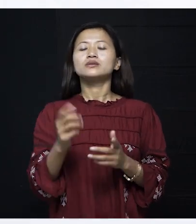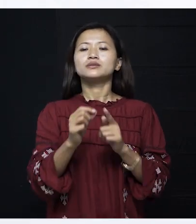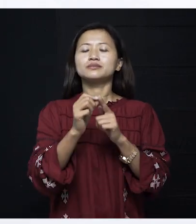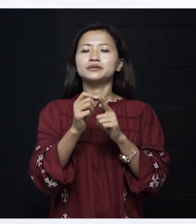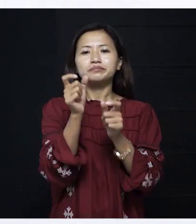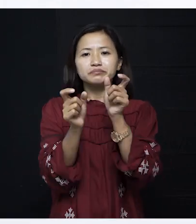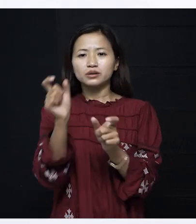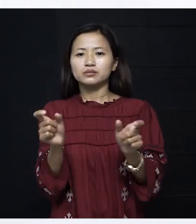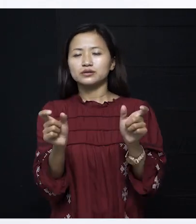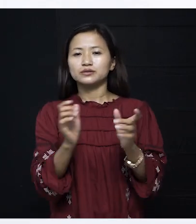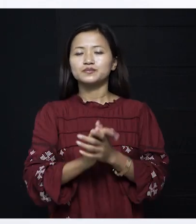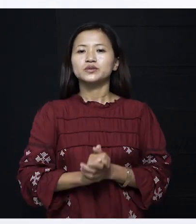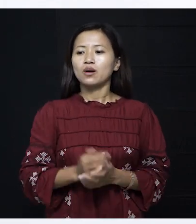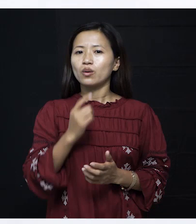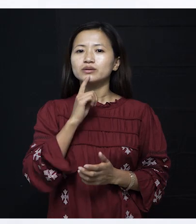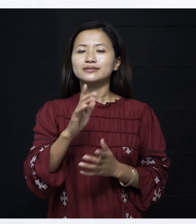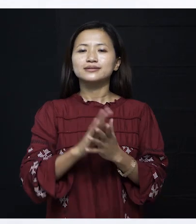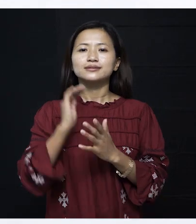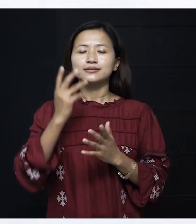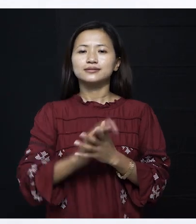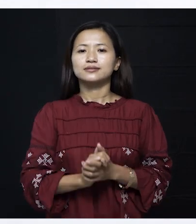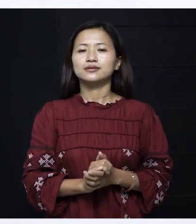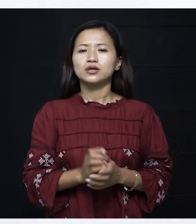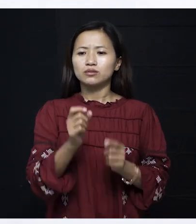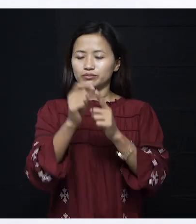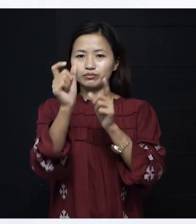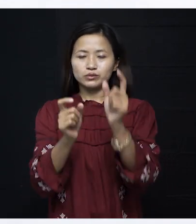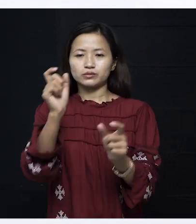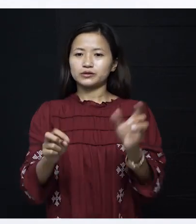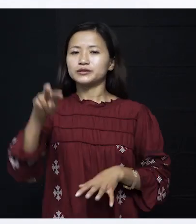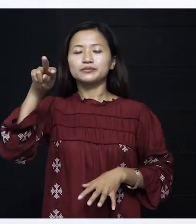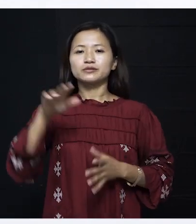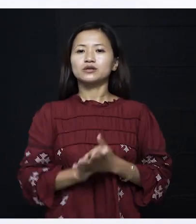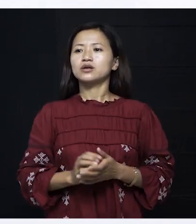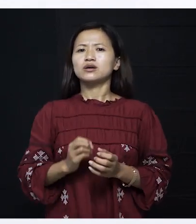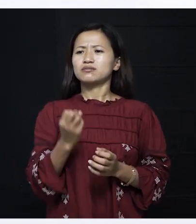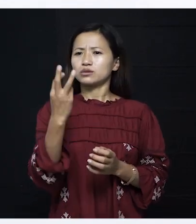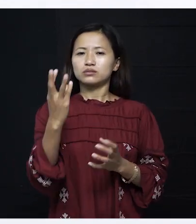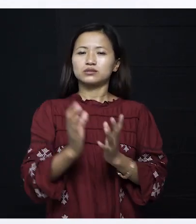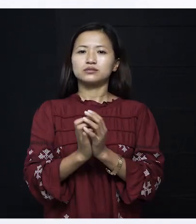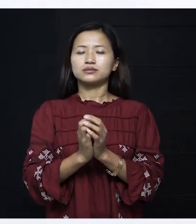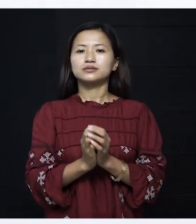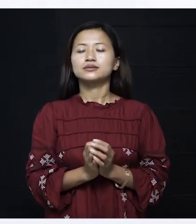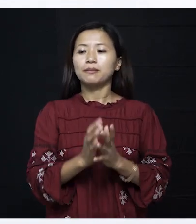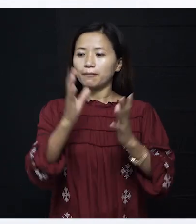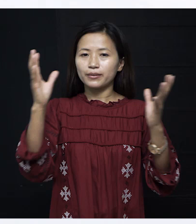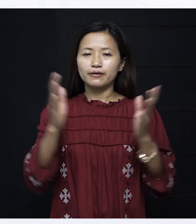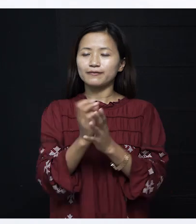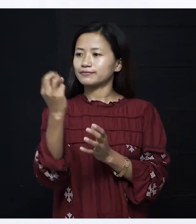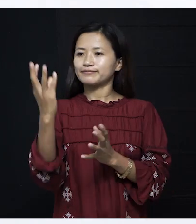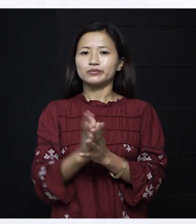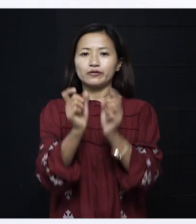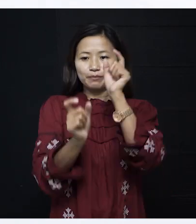population, isn't it? So here when we say population, population means it is the total number of people, okay?